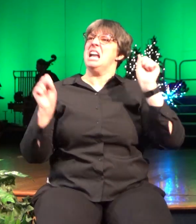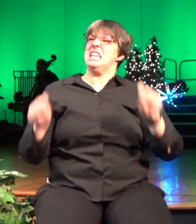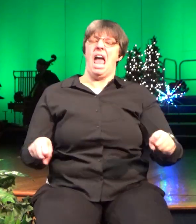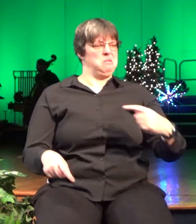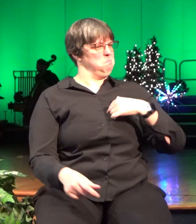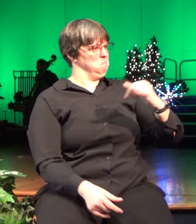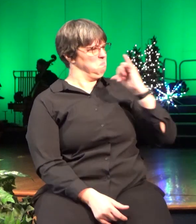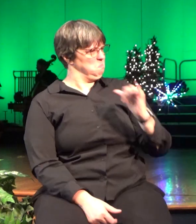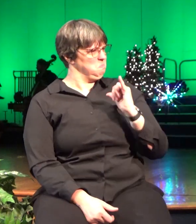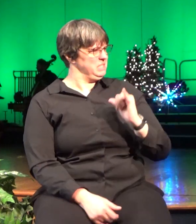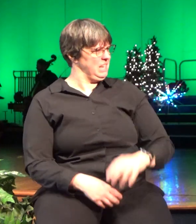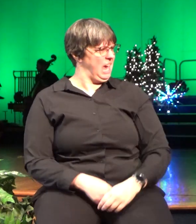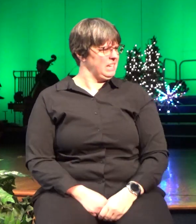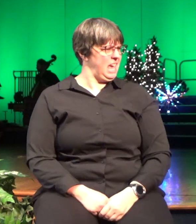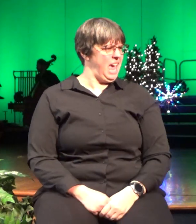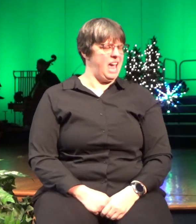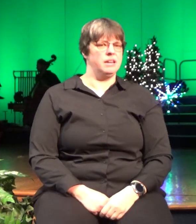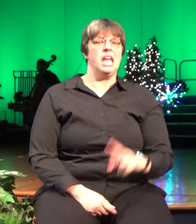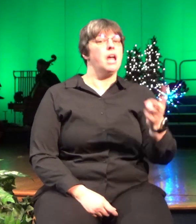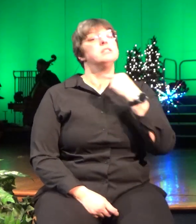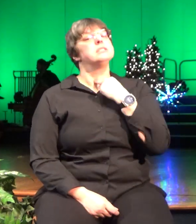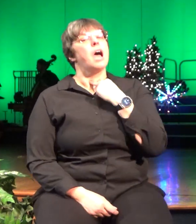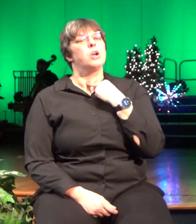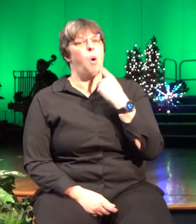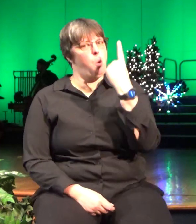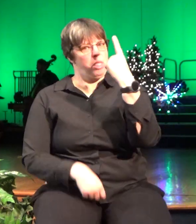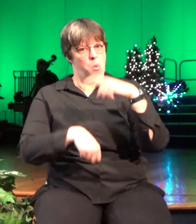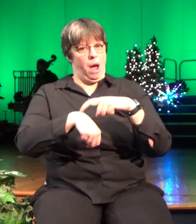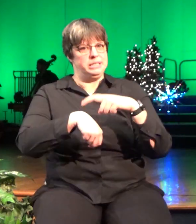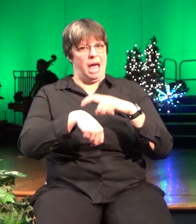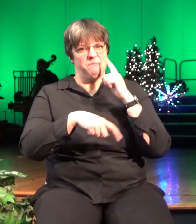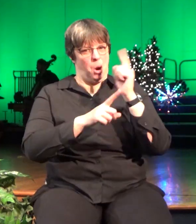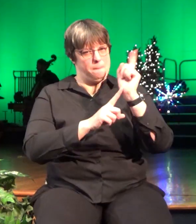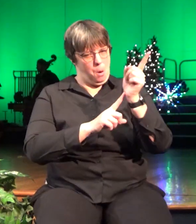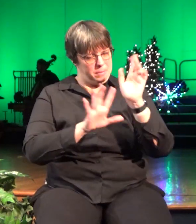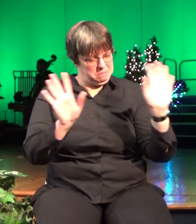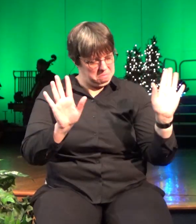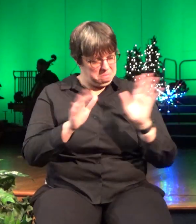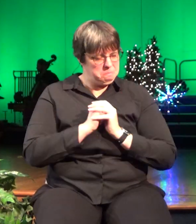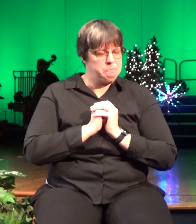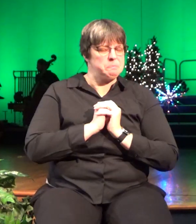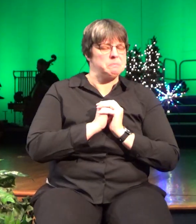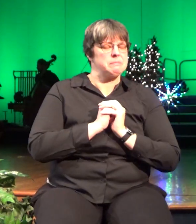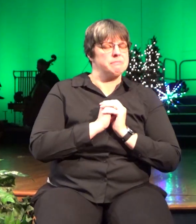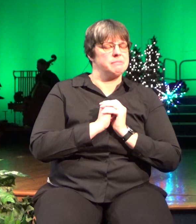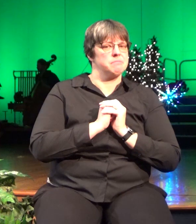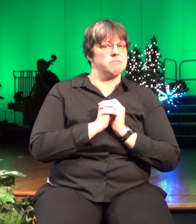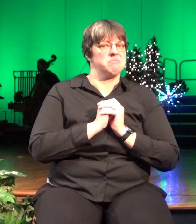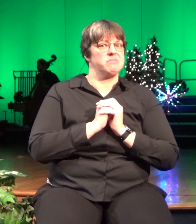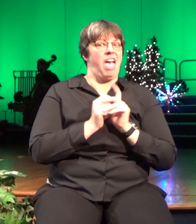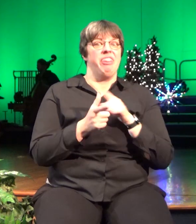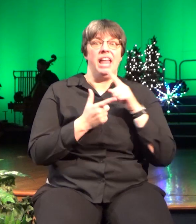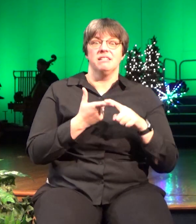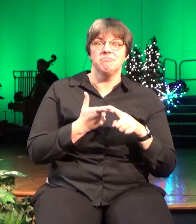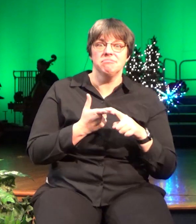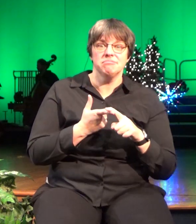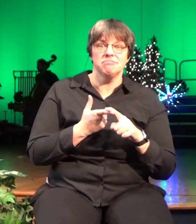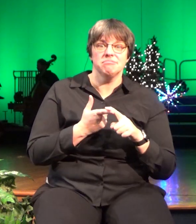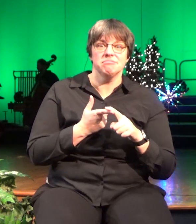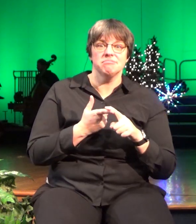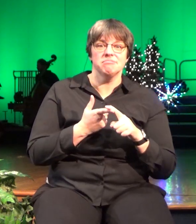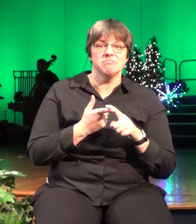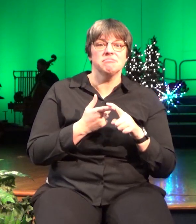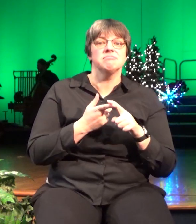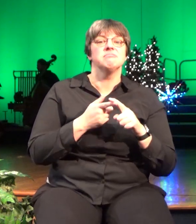Grinch. He got stuck only once, for a moment or two. Then he stuck his